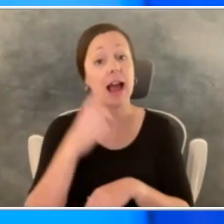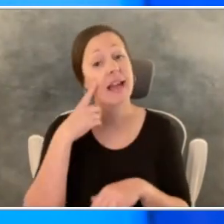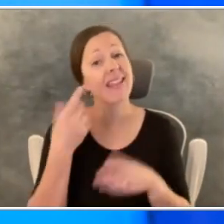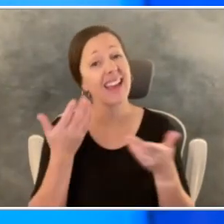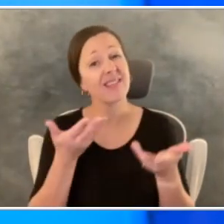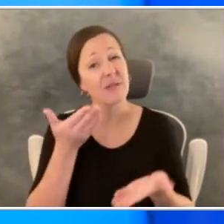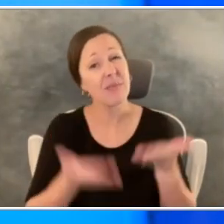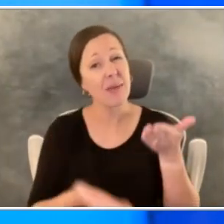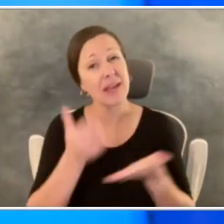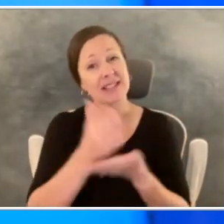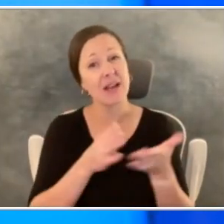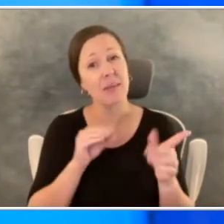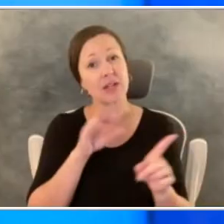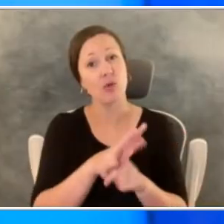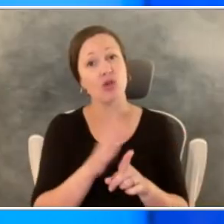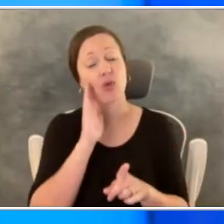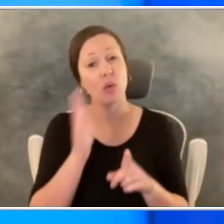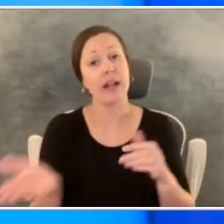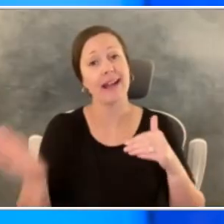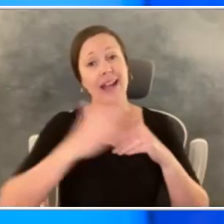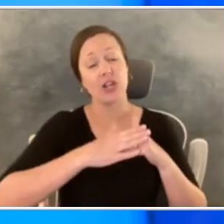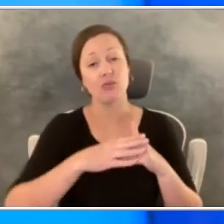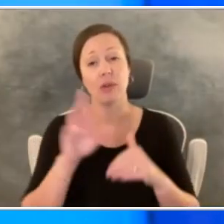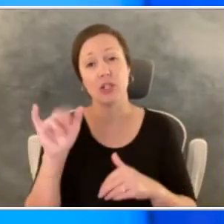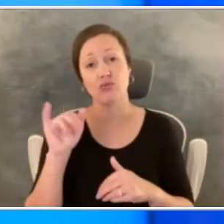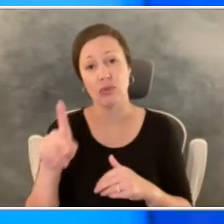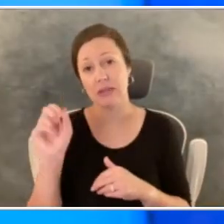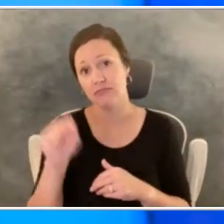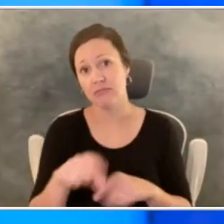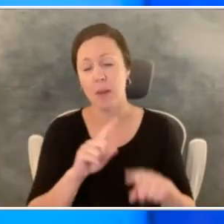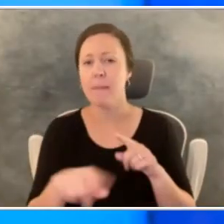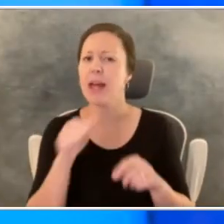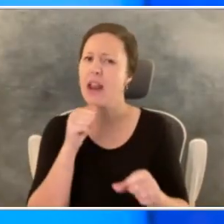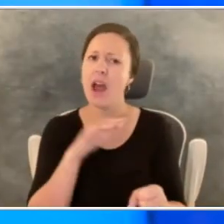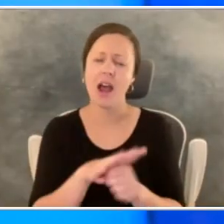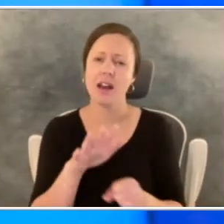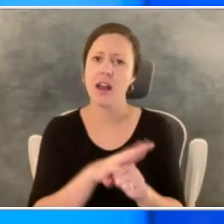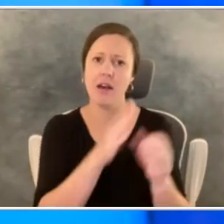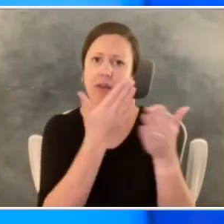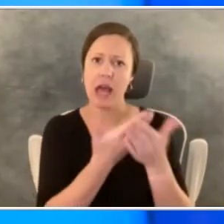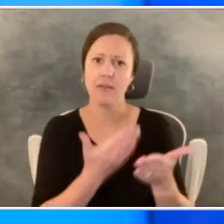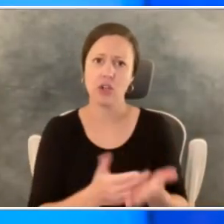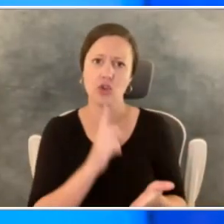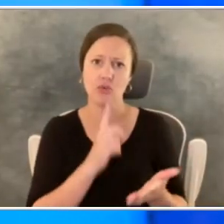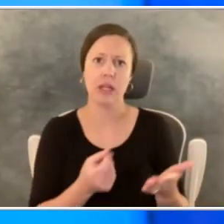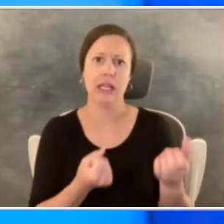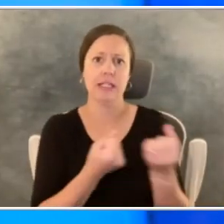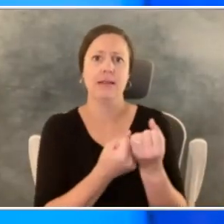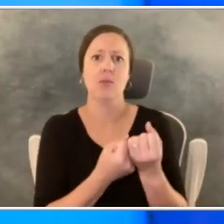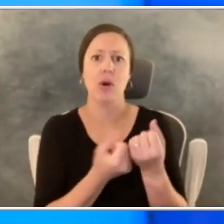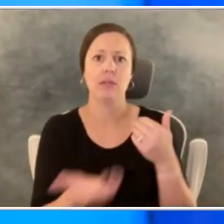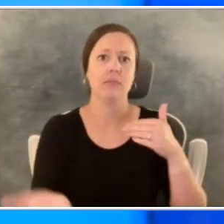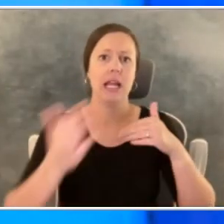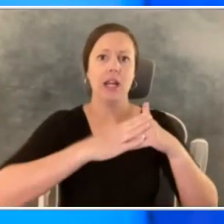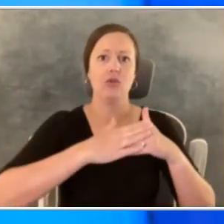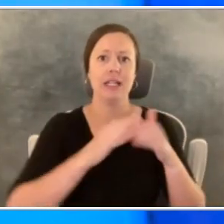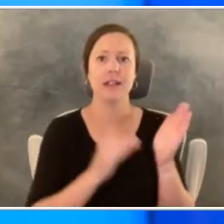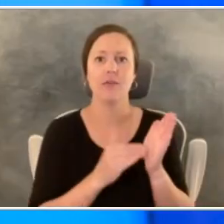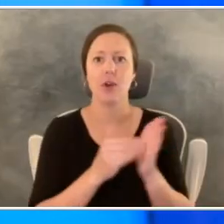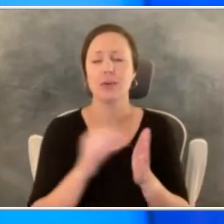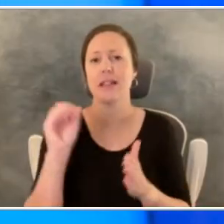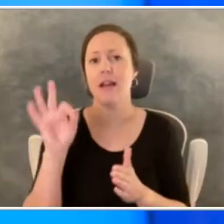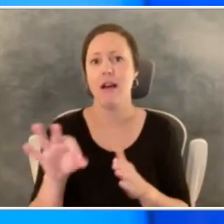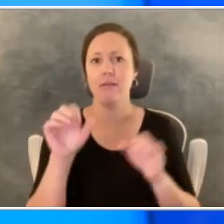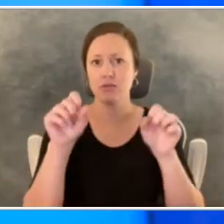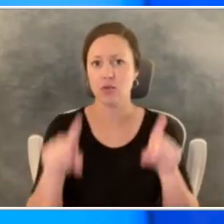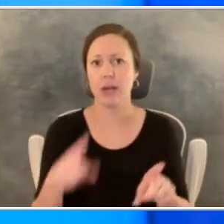increase the risk, but there's not enough evidence to support increasing the frequency of screening for those